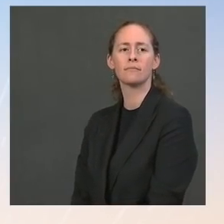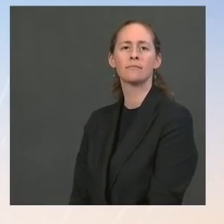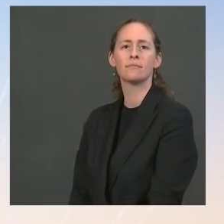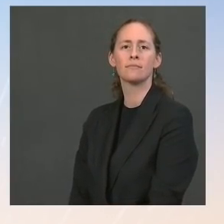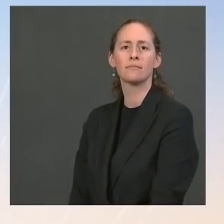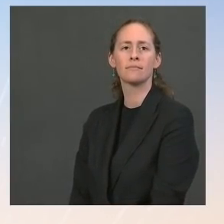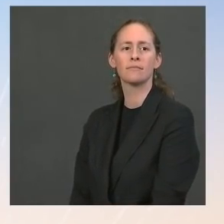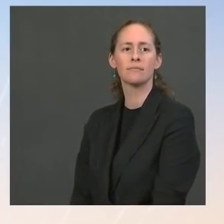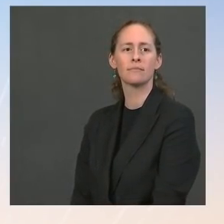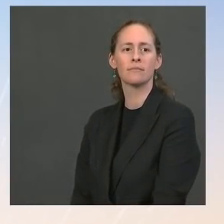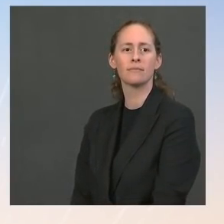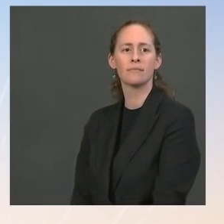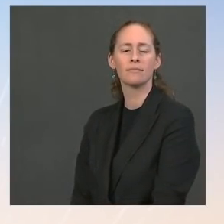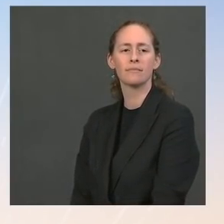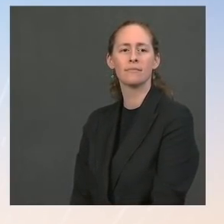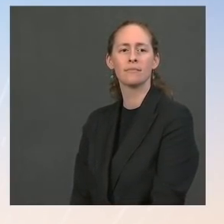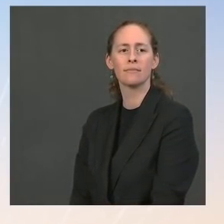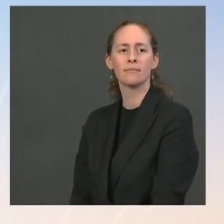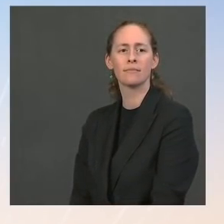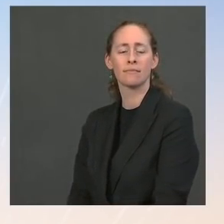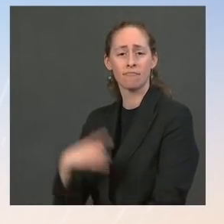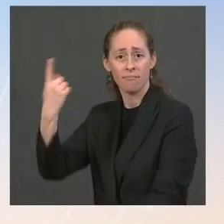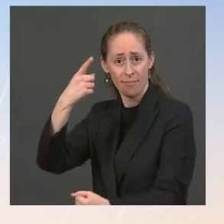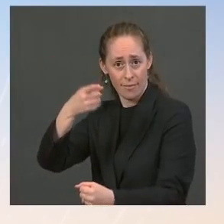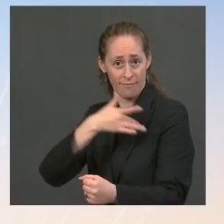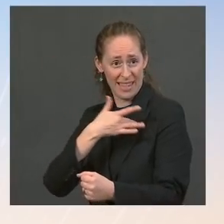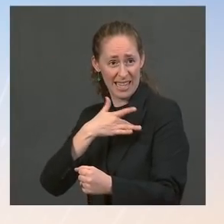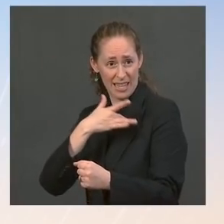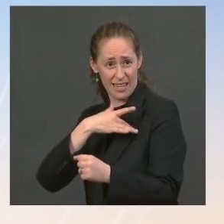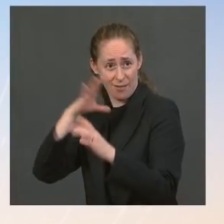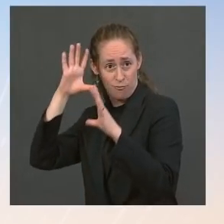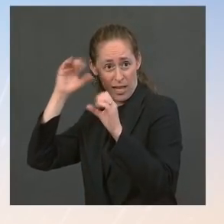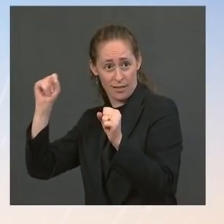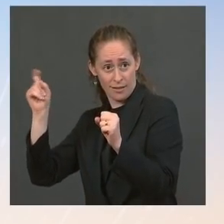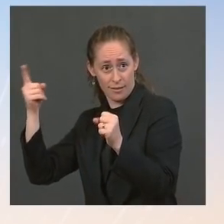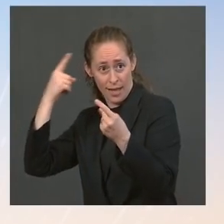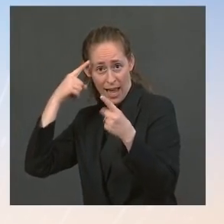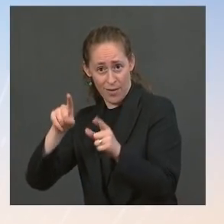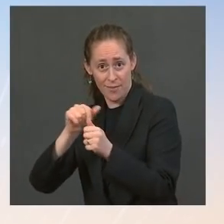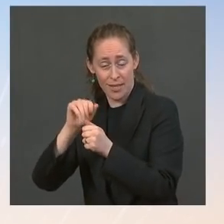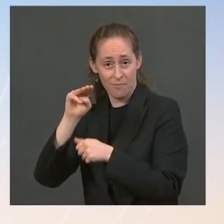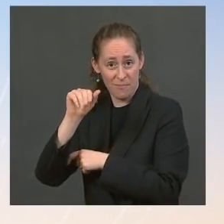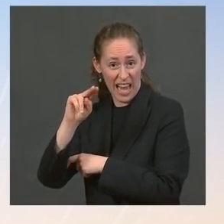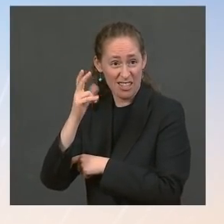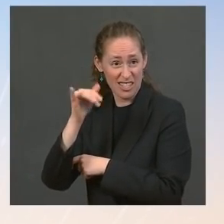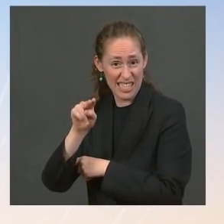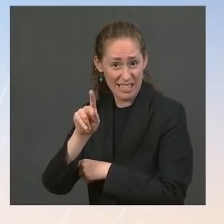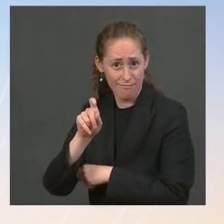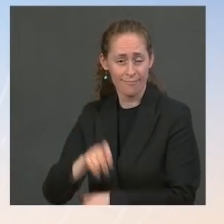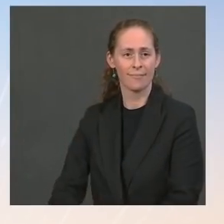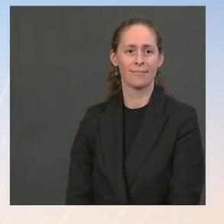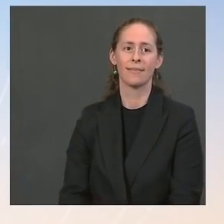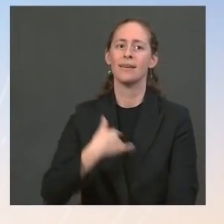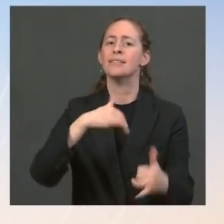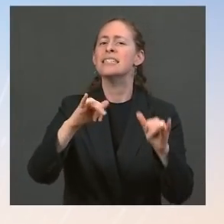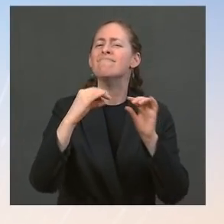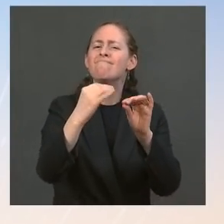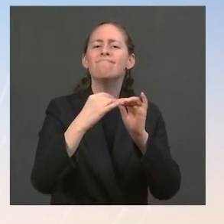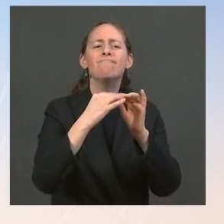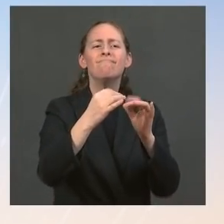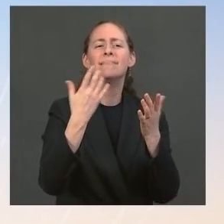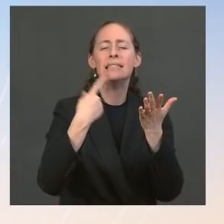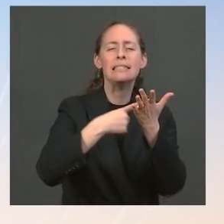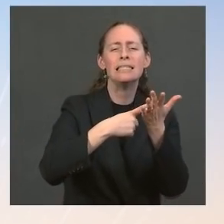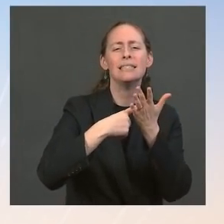with Manchin on what those thresholds would look like? Or? It's an ongoing discussion, but again, our objective is to target and